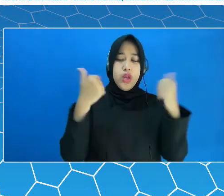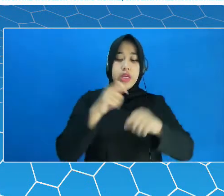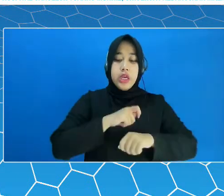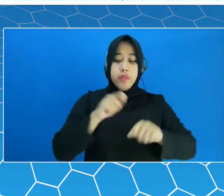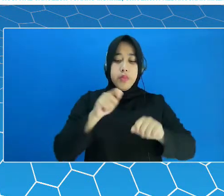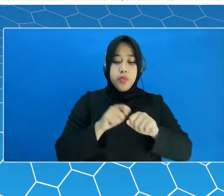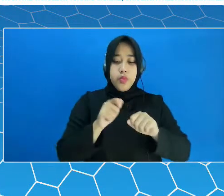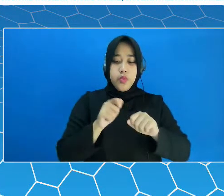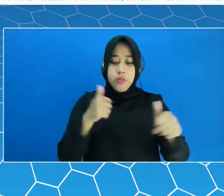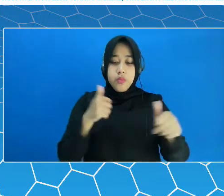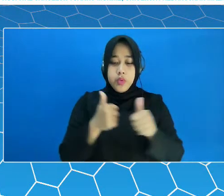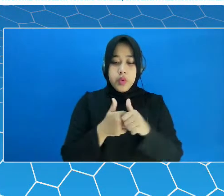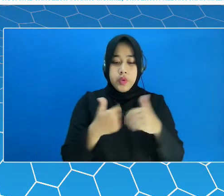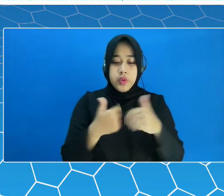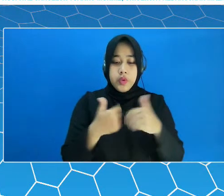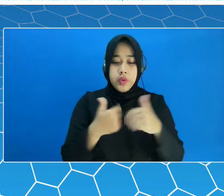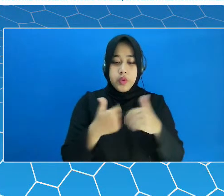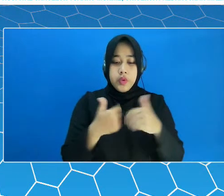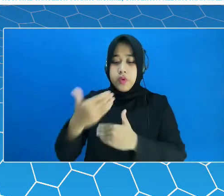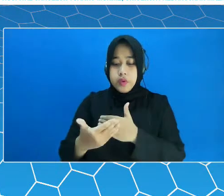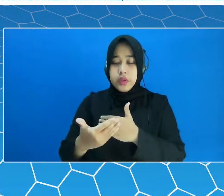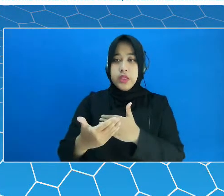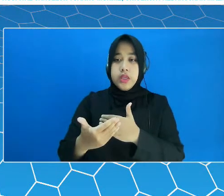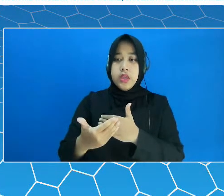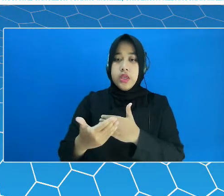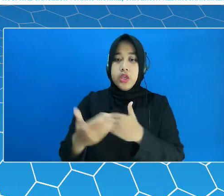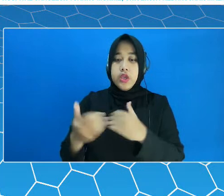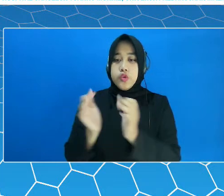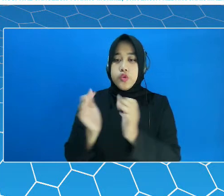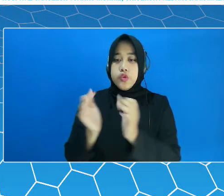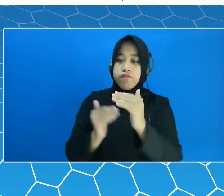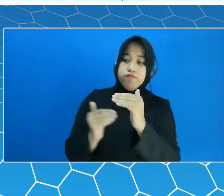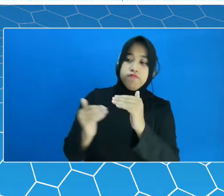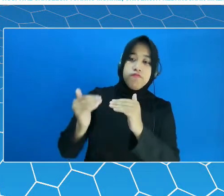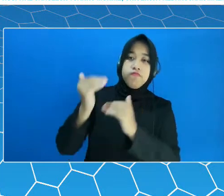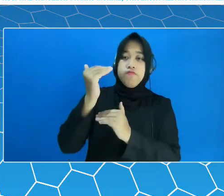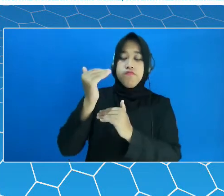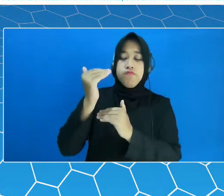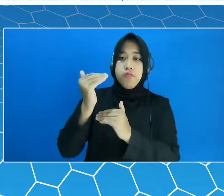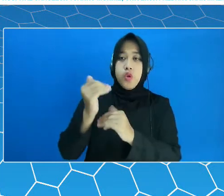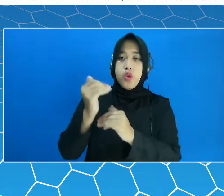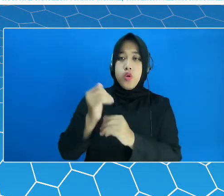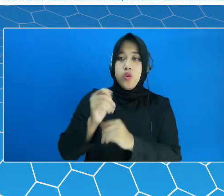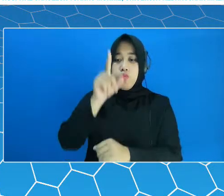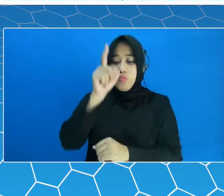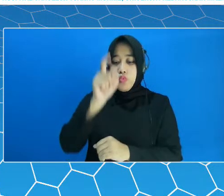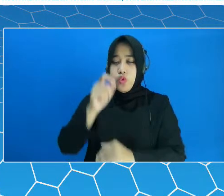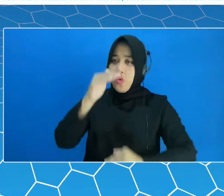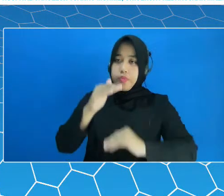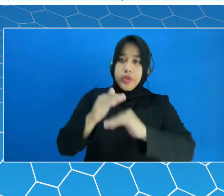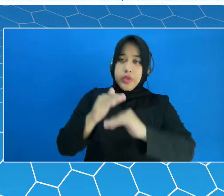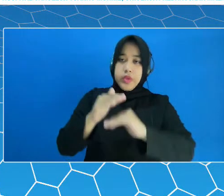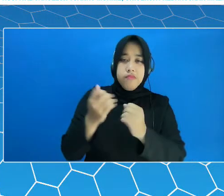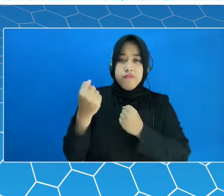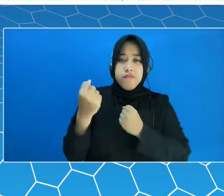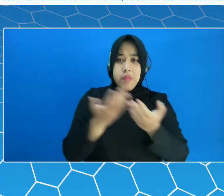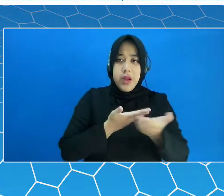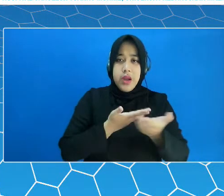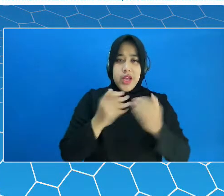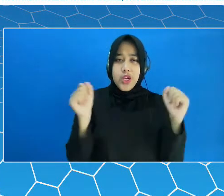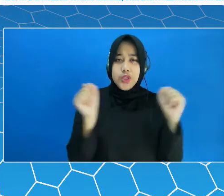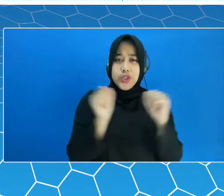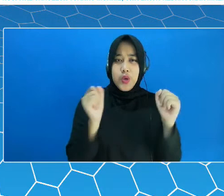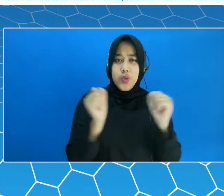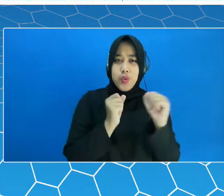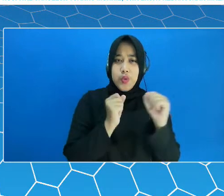post-COVID, we need to optimize our emergency services, because there were overwhelming cases,